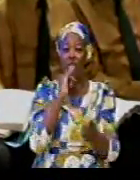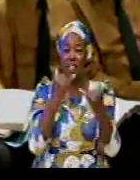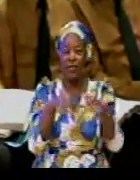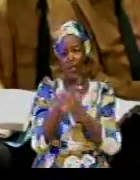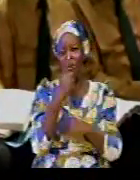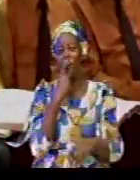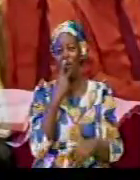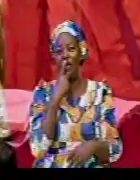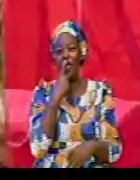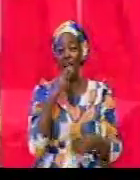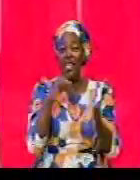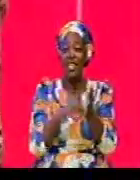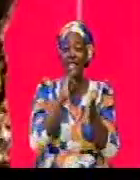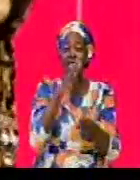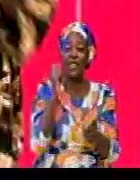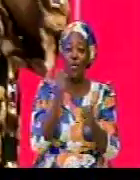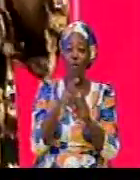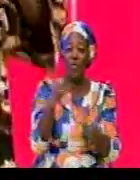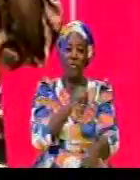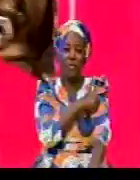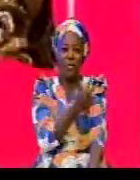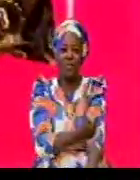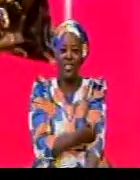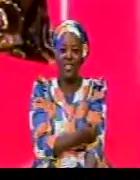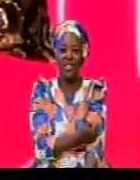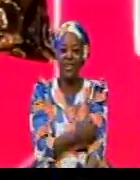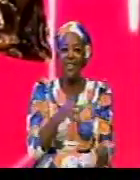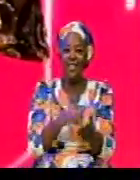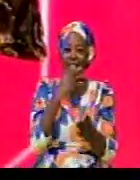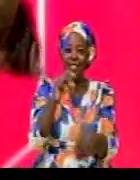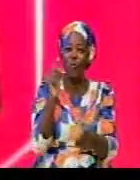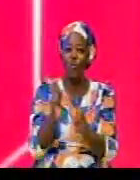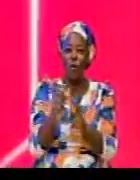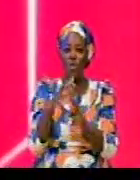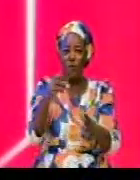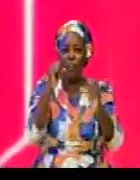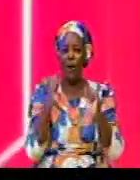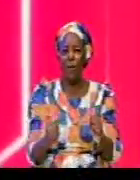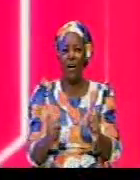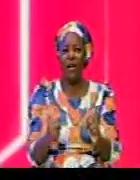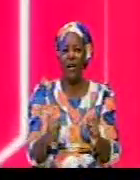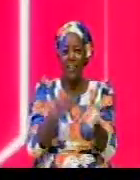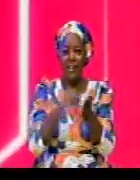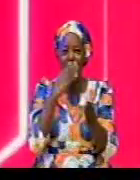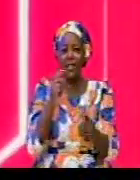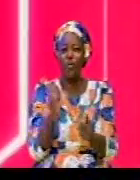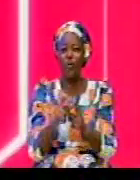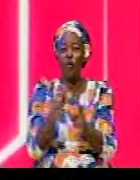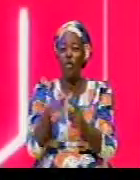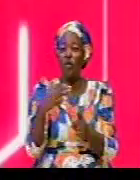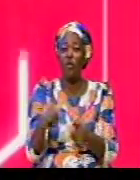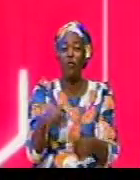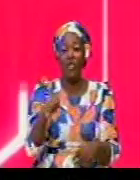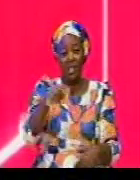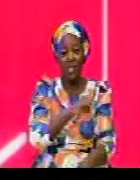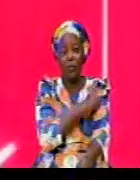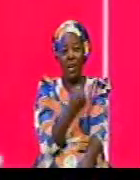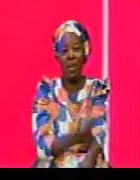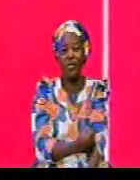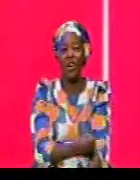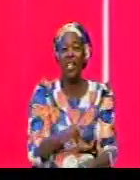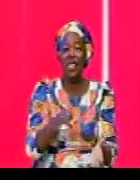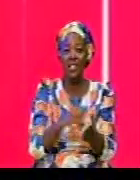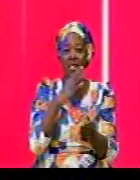Those things that used to come, the word is now in your mouth. It's the word of authority. It's the word